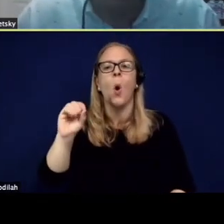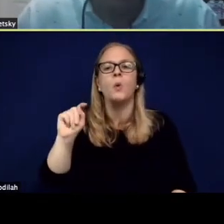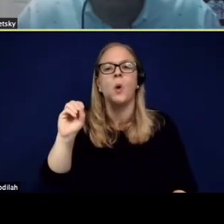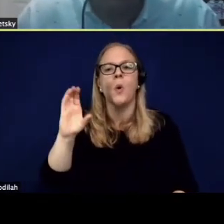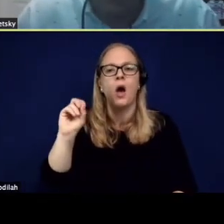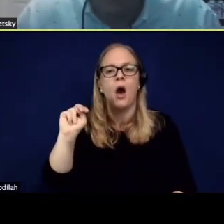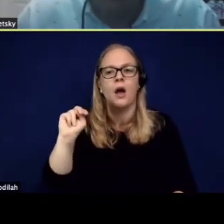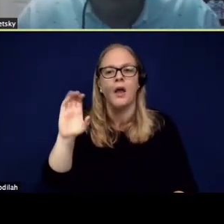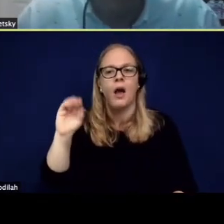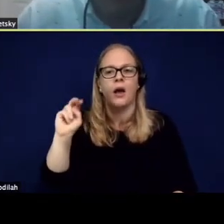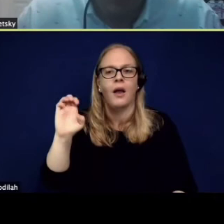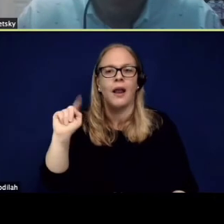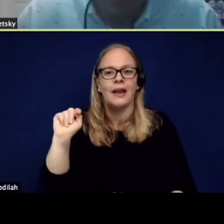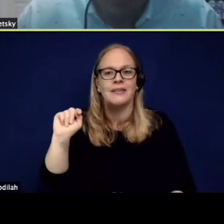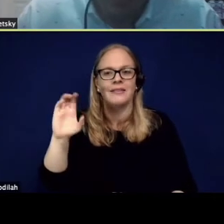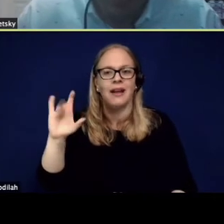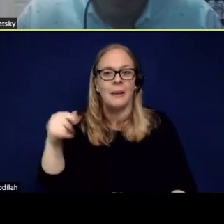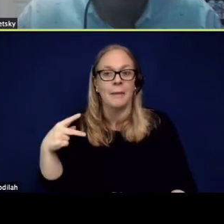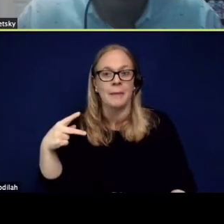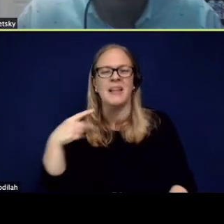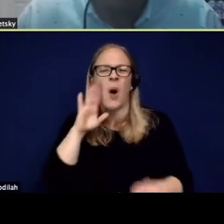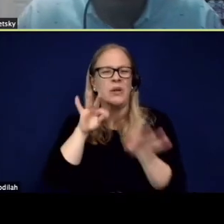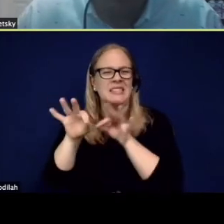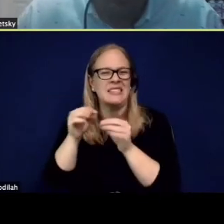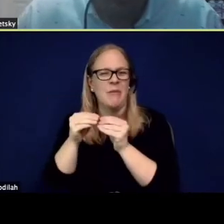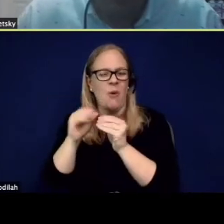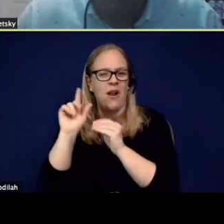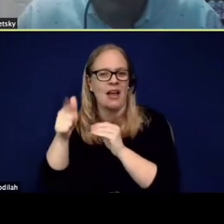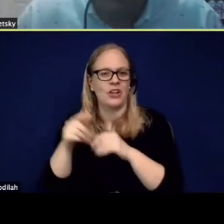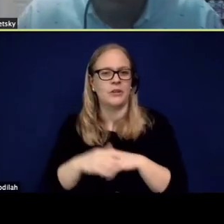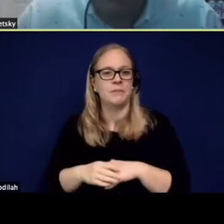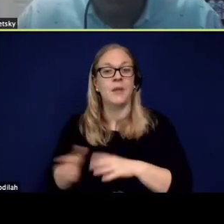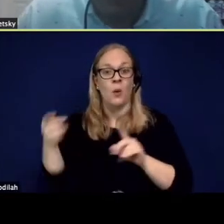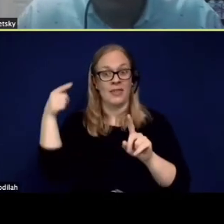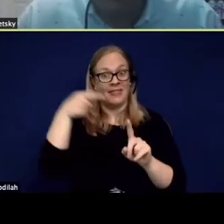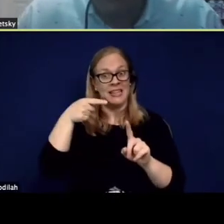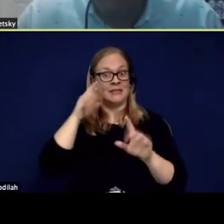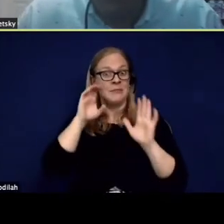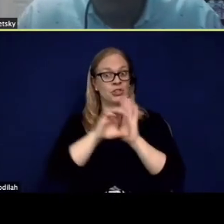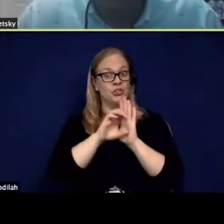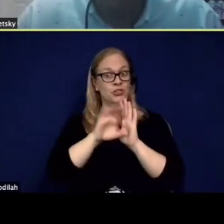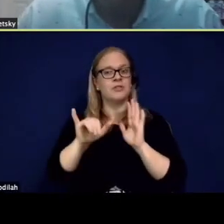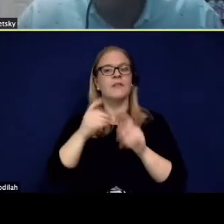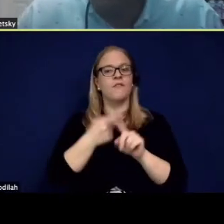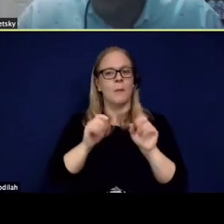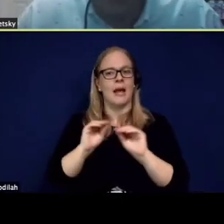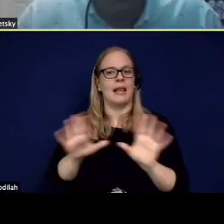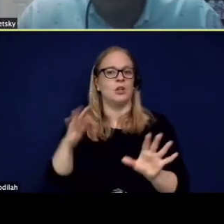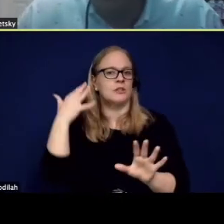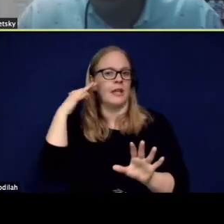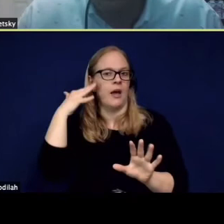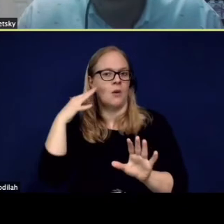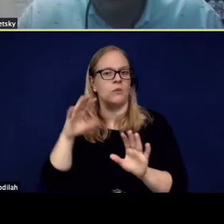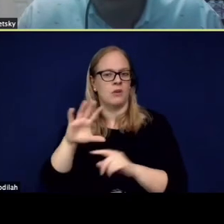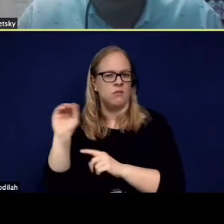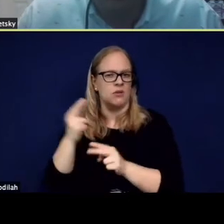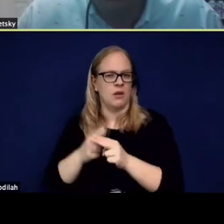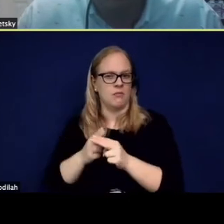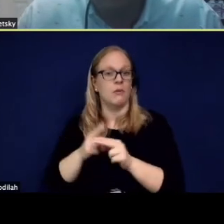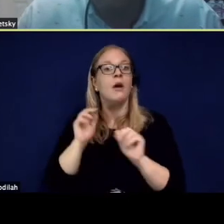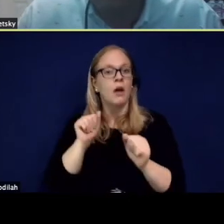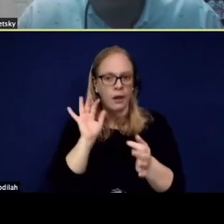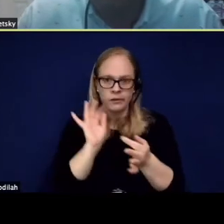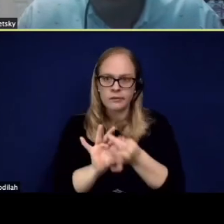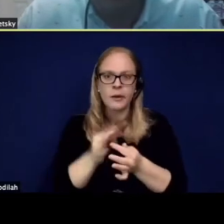is a clear sound, and it's a Bluetooth device. It can connect to cell phone, and it also, you can put